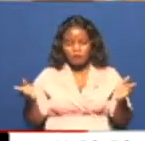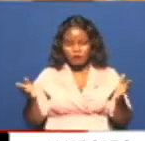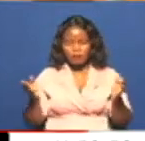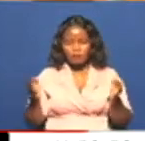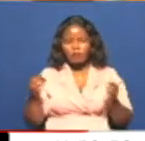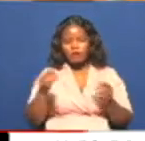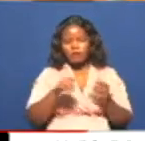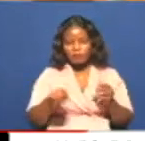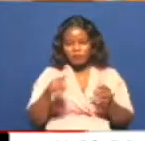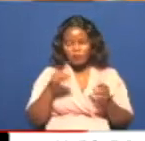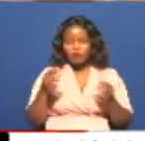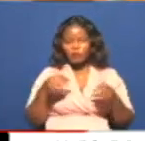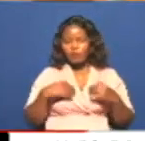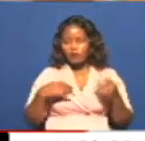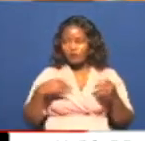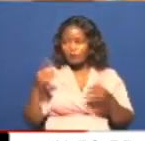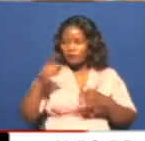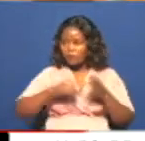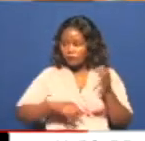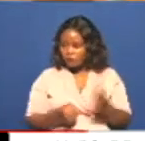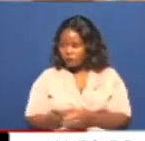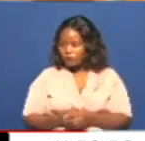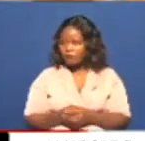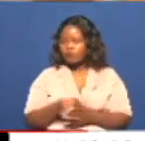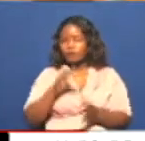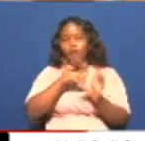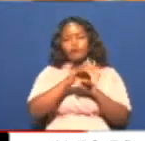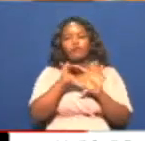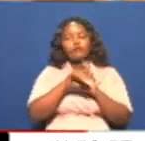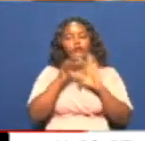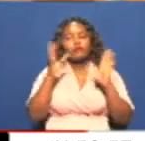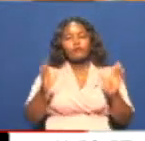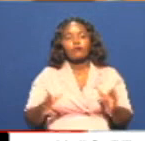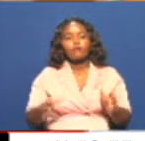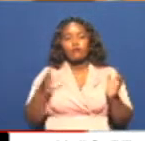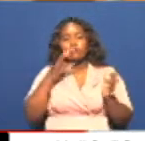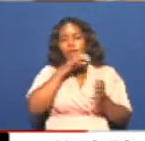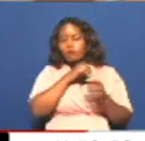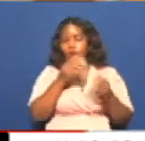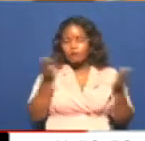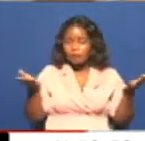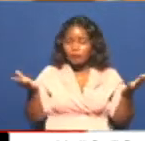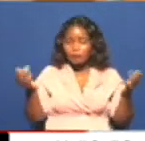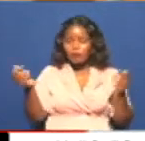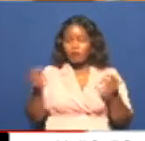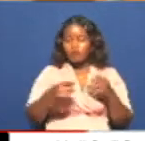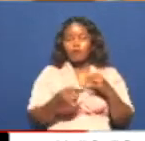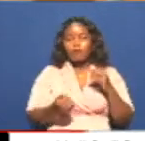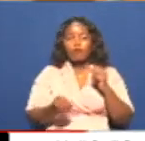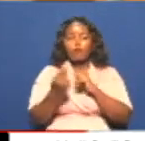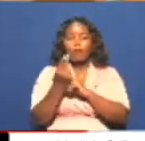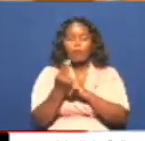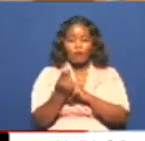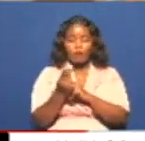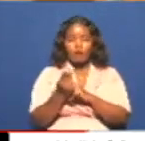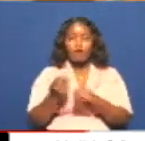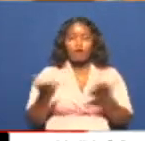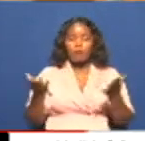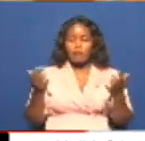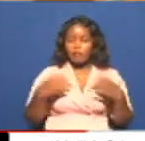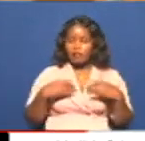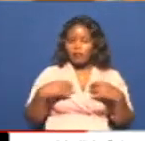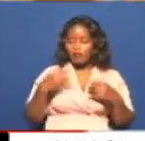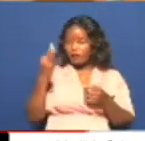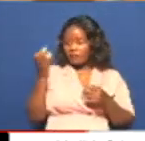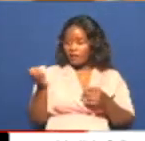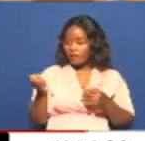we saw the voter apathy that we experienced in November. They didn't even hit 30% of the target